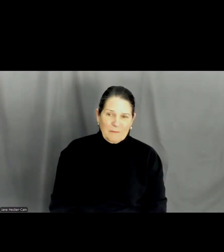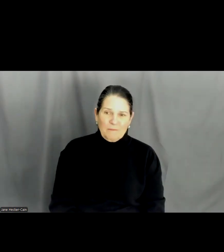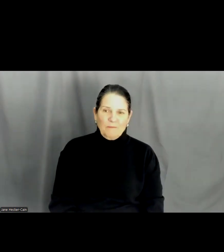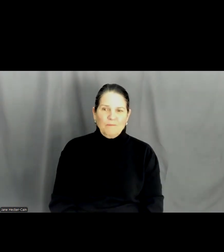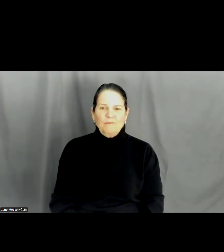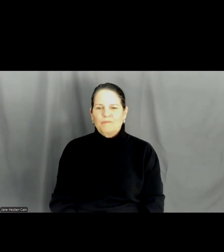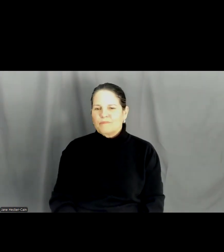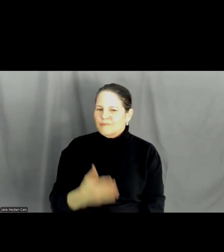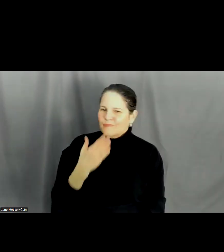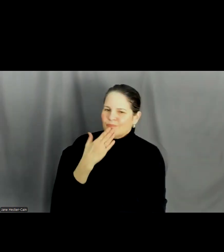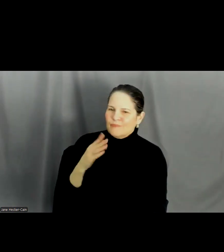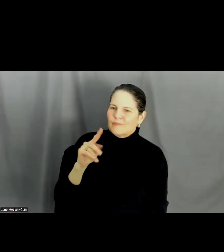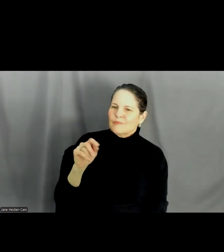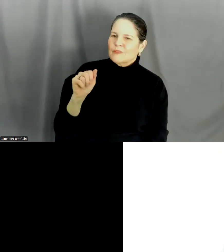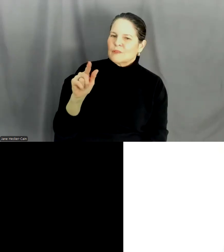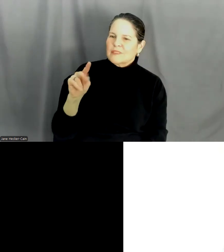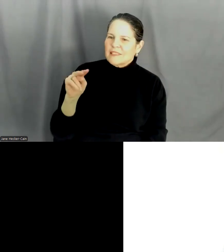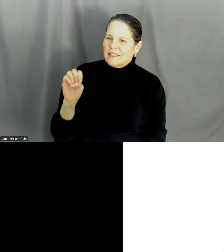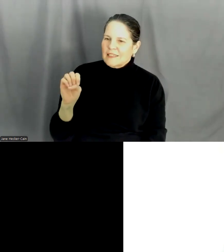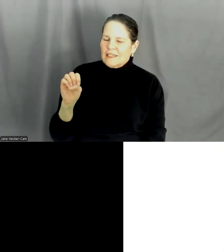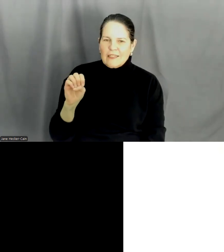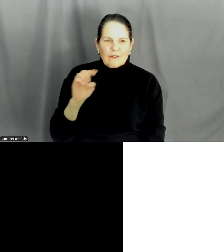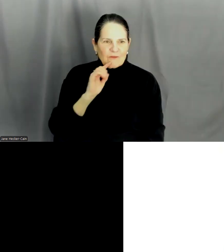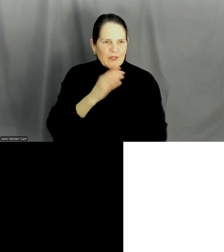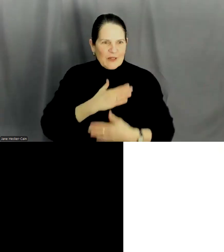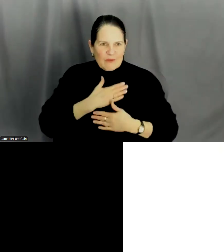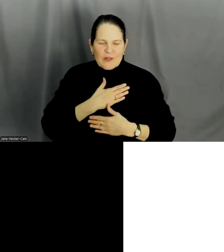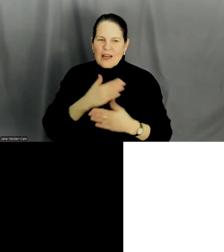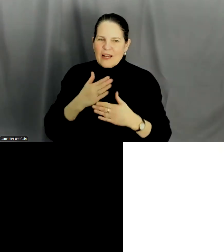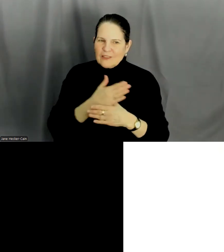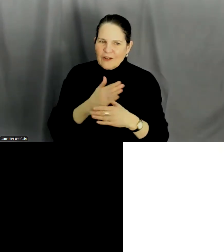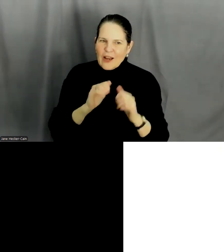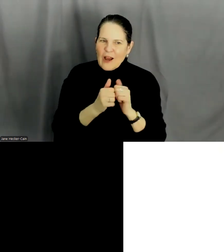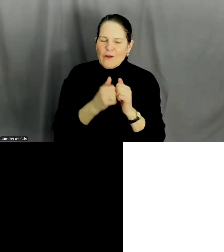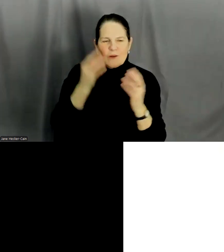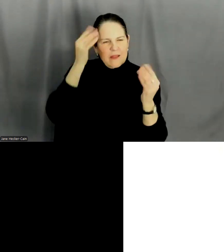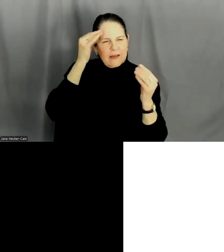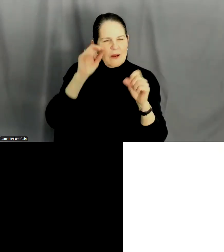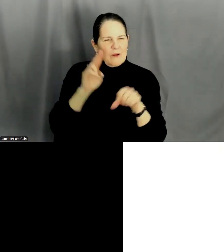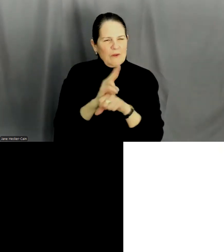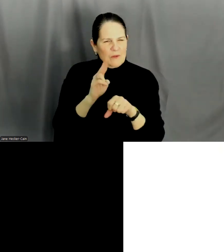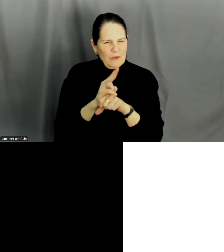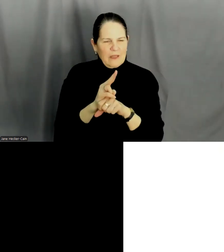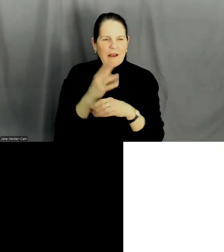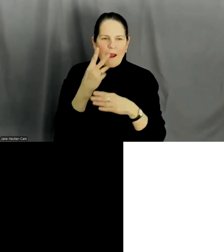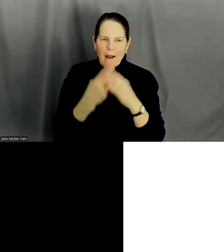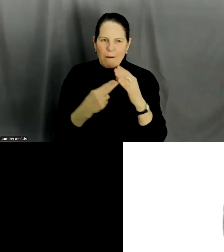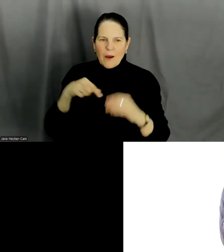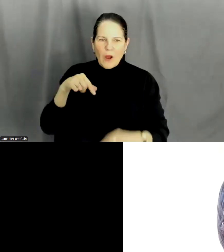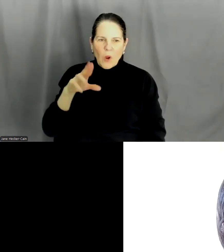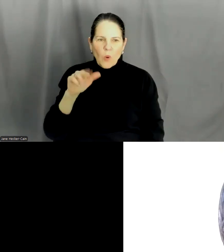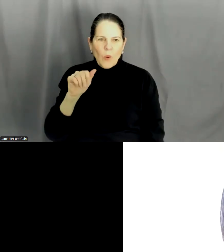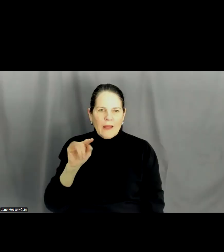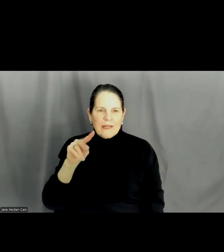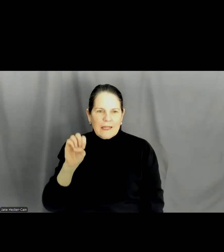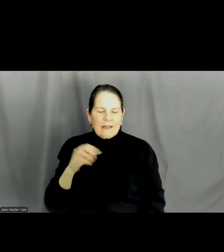Thank you, Taylene. Really appreciate your sharing how you're thinking about using the combination of qualitative and quantitative to